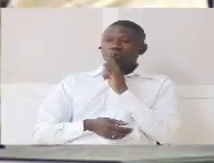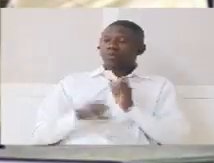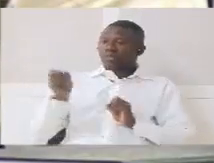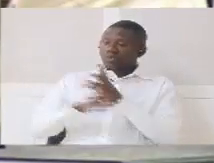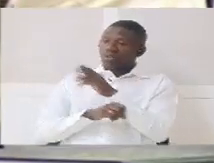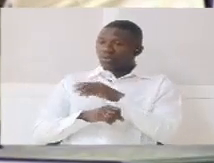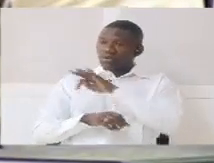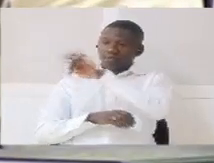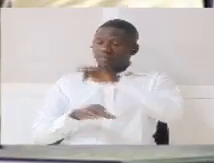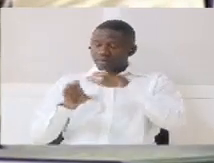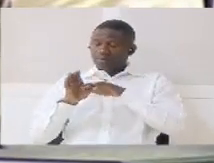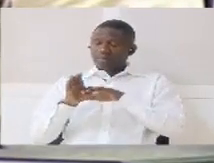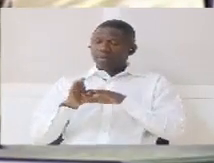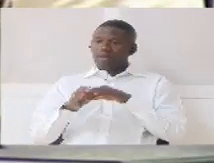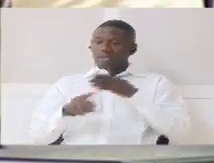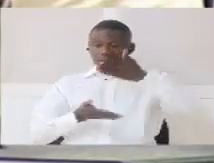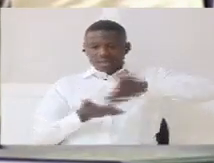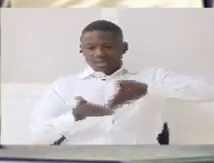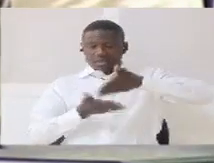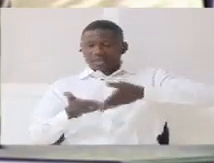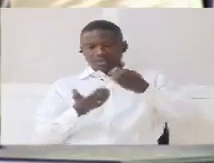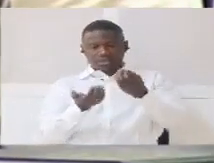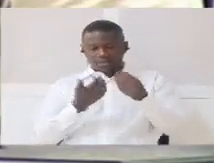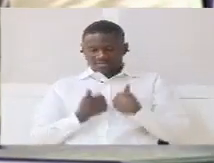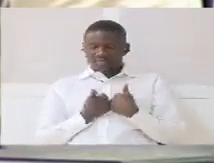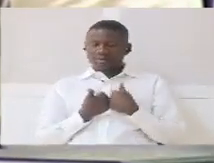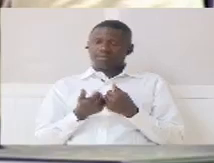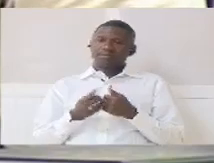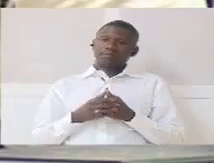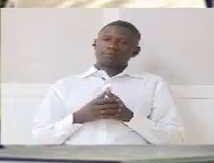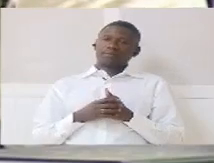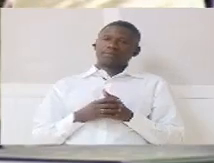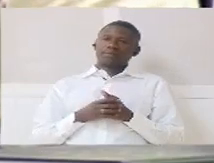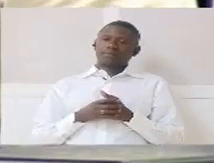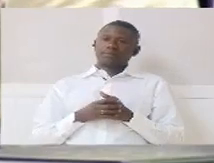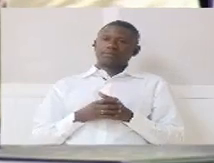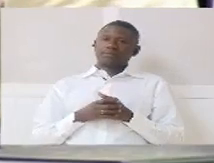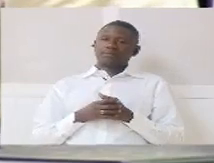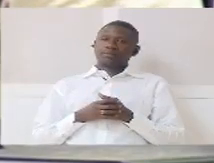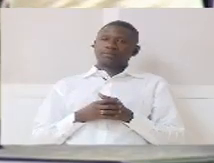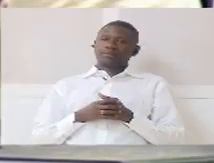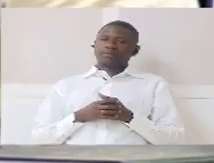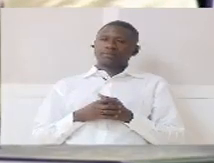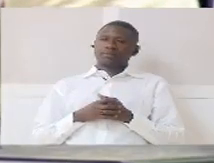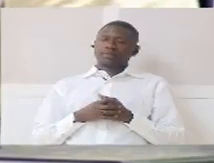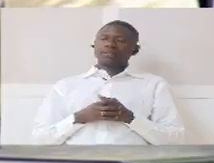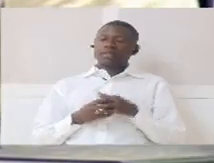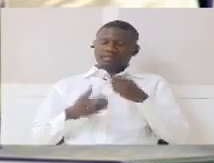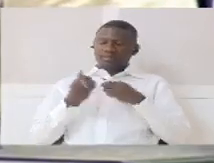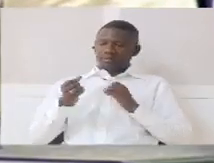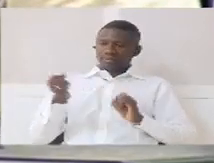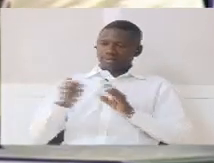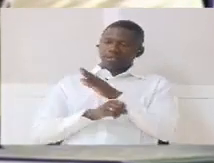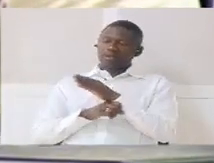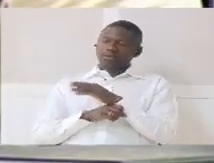I will tell the people that where I am going to send these people these papers, give me the address. Then I will send those documents to